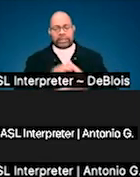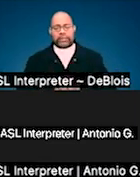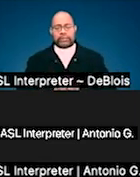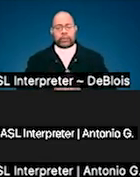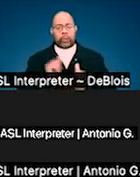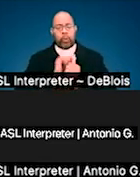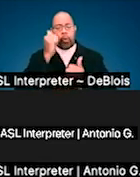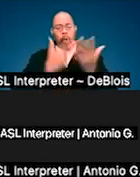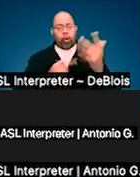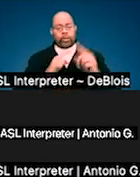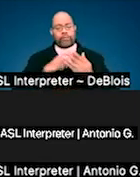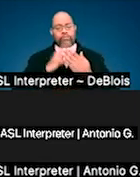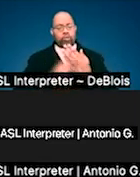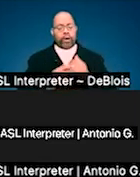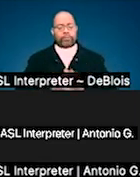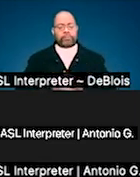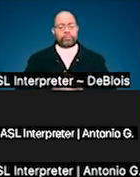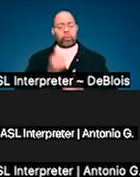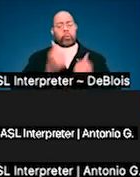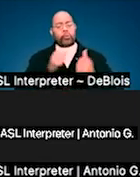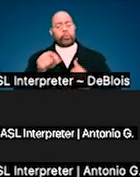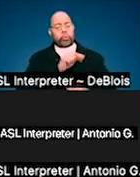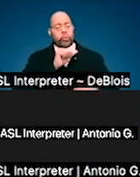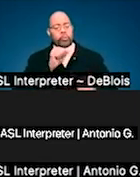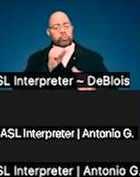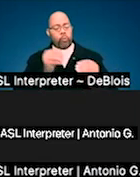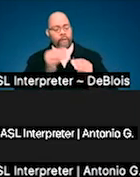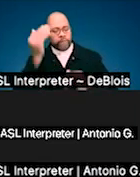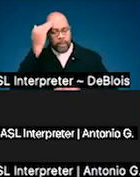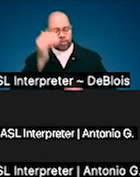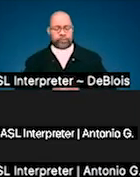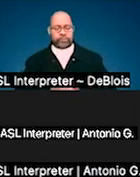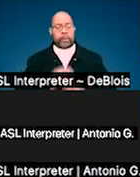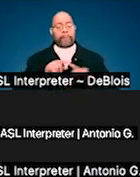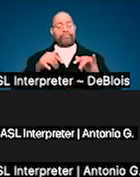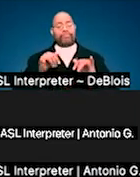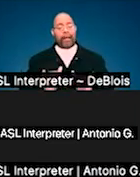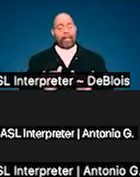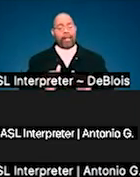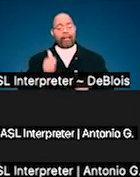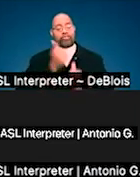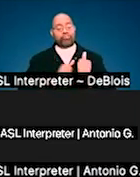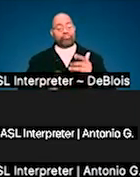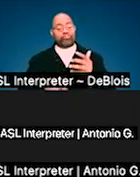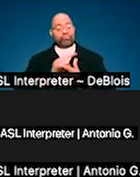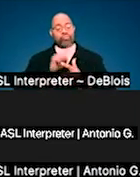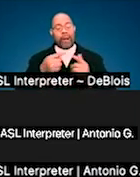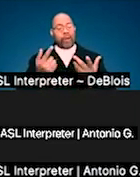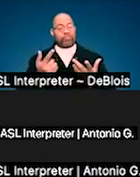all of these different programs, which ones you all were familiar with, but still for each of them, only